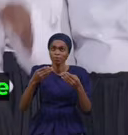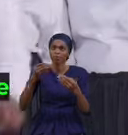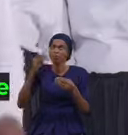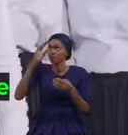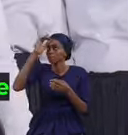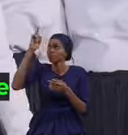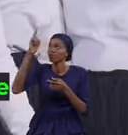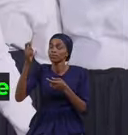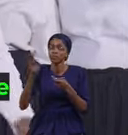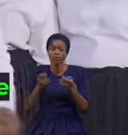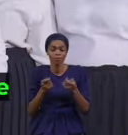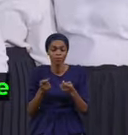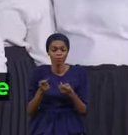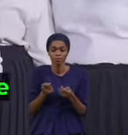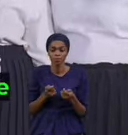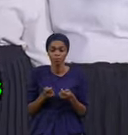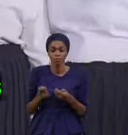him